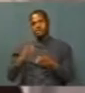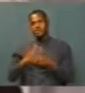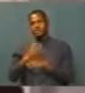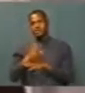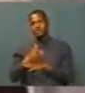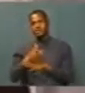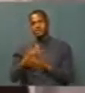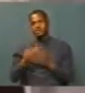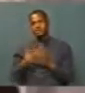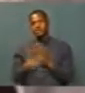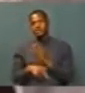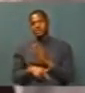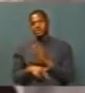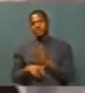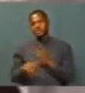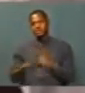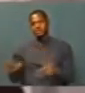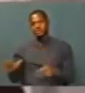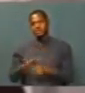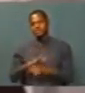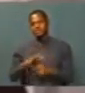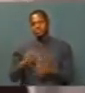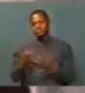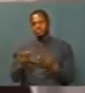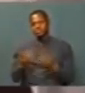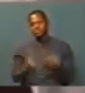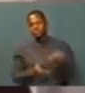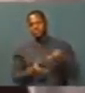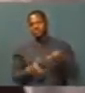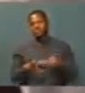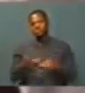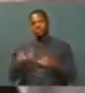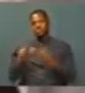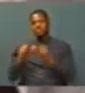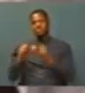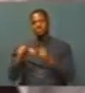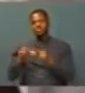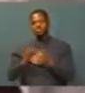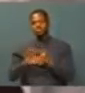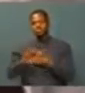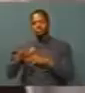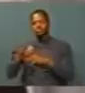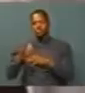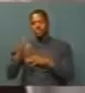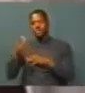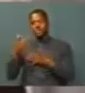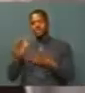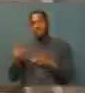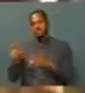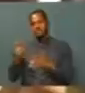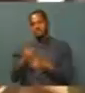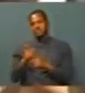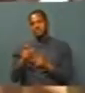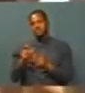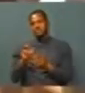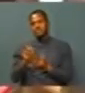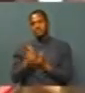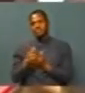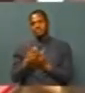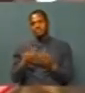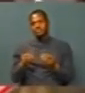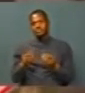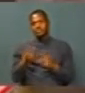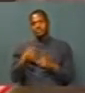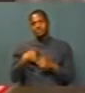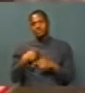that, we will fill this place. And then continue the culverts. And this is a remedial measure. I am